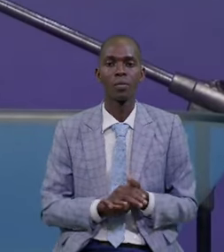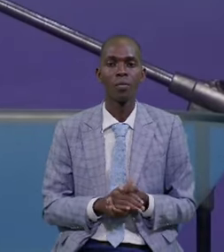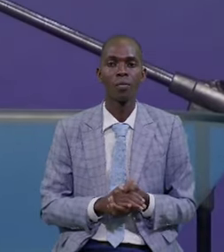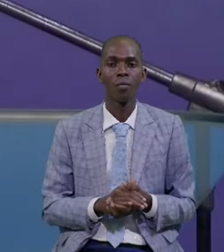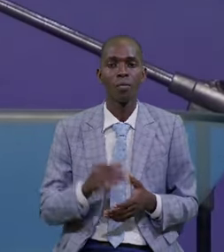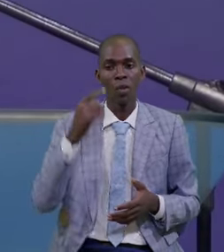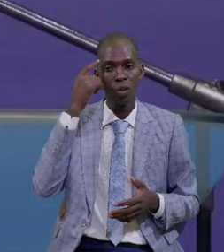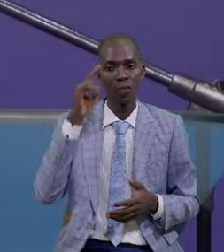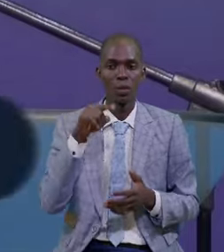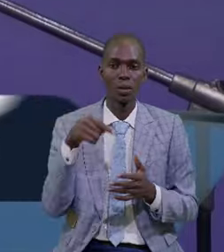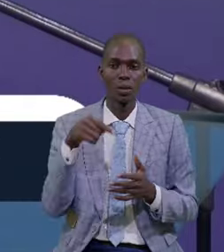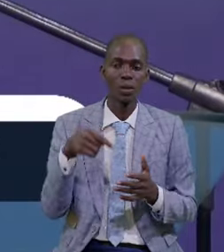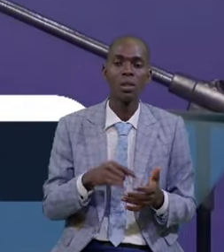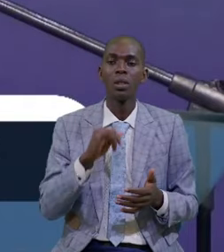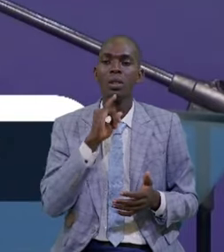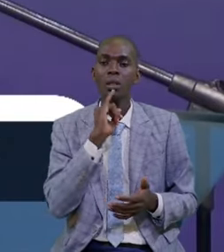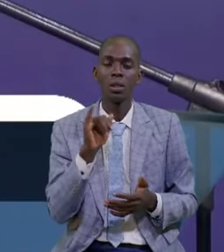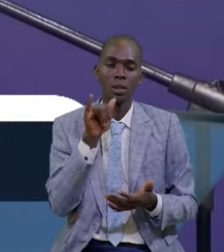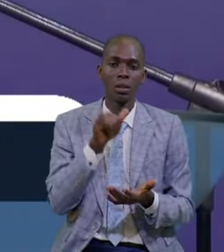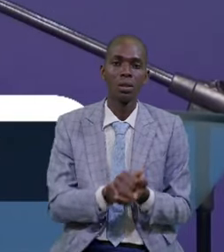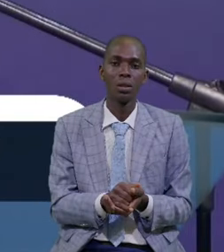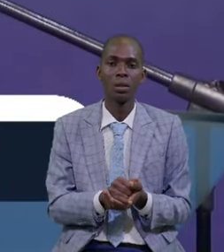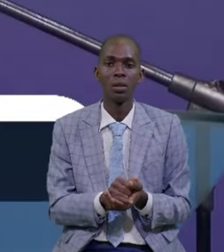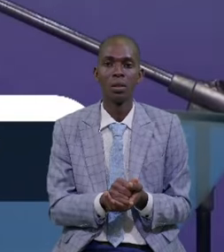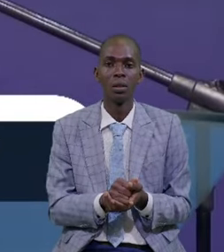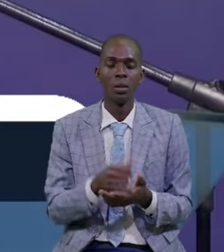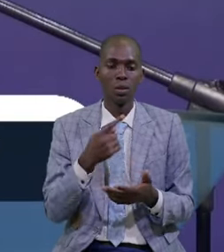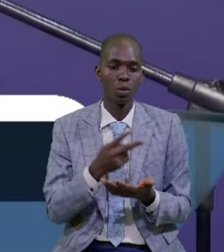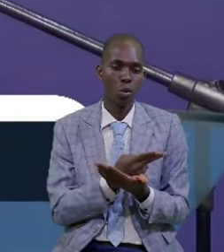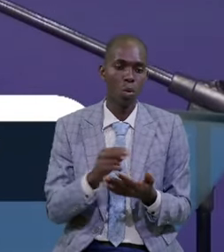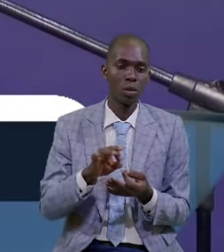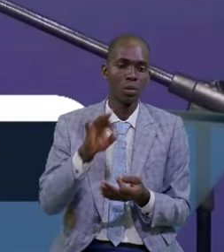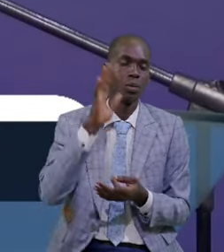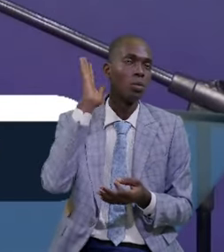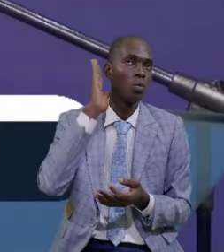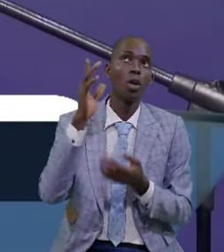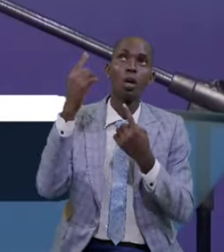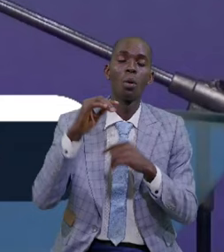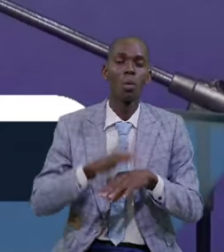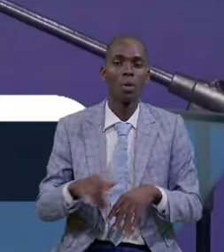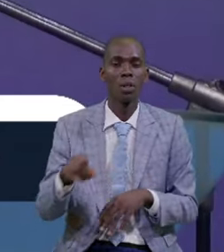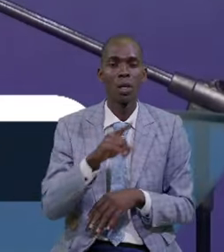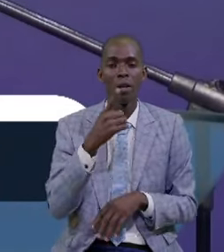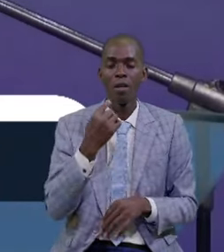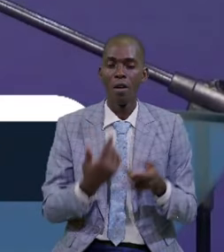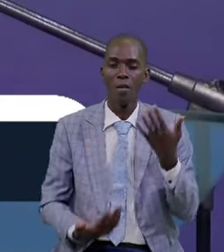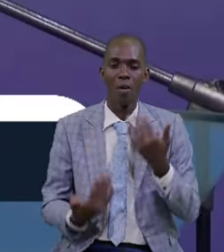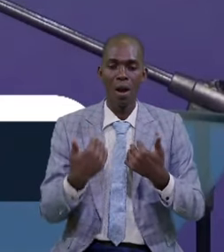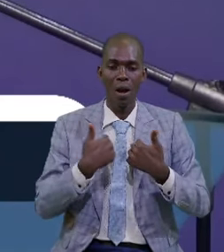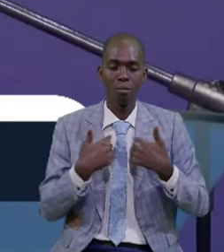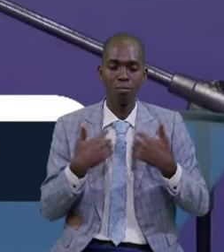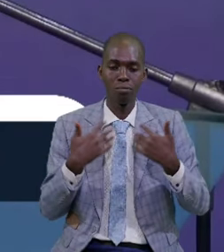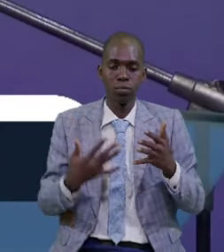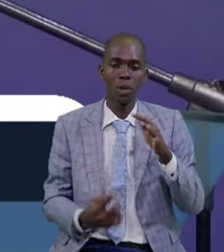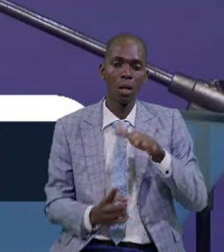this is that the Holy Ghost had come upon them. The fire had appeared. The